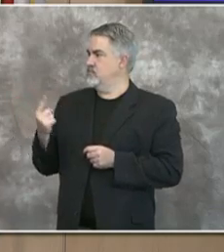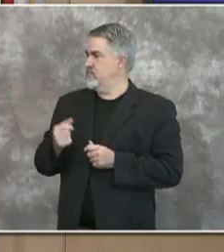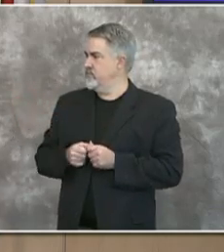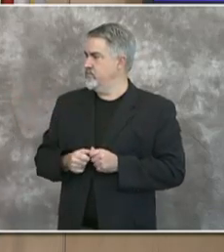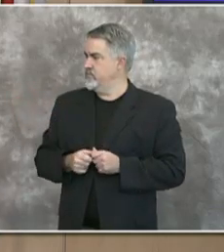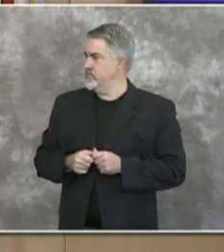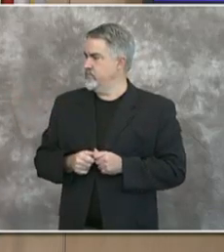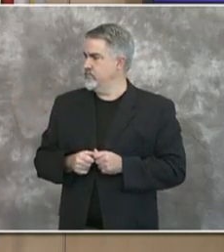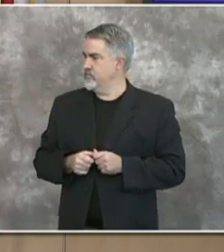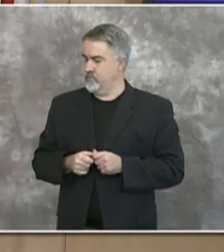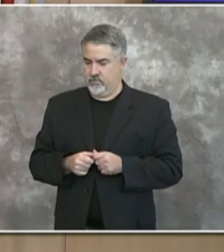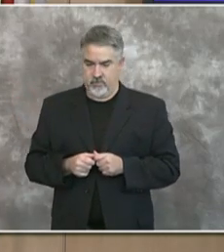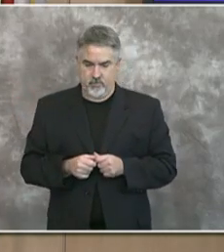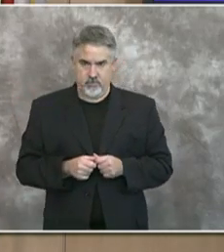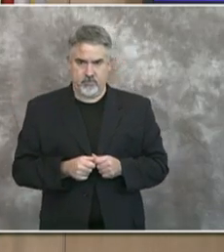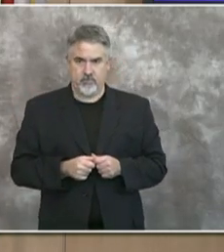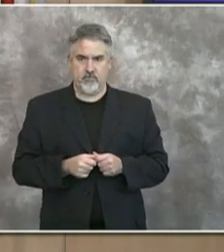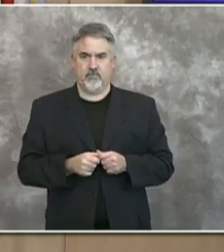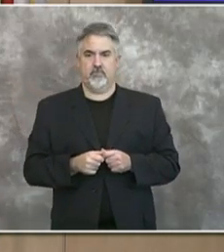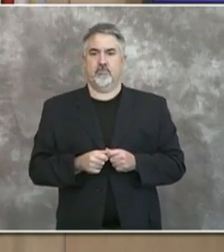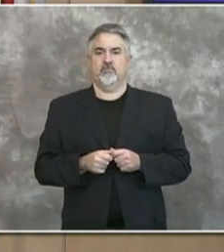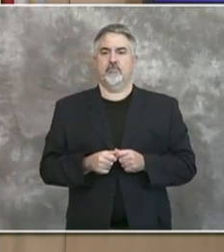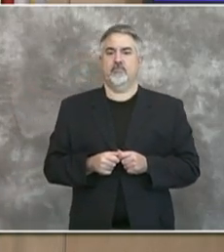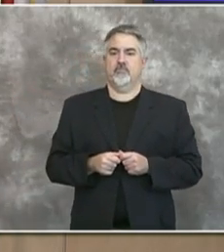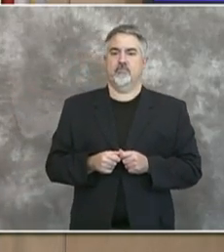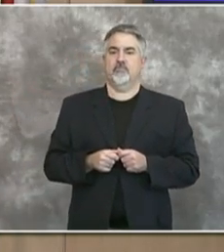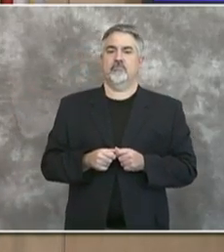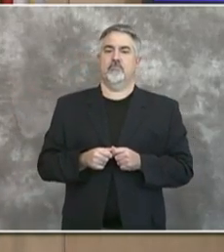This question is from Lisa Halverstadt.